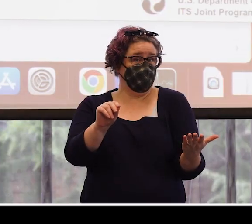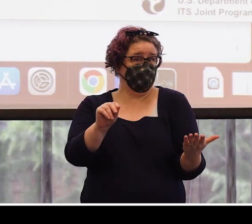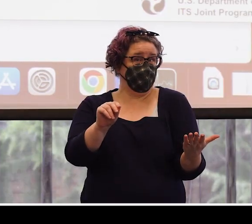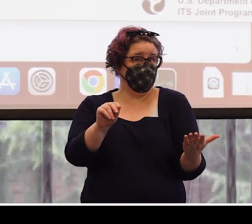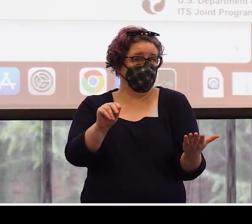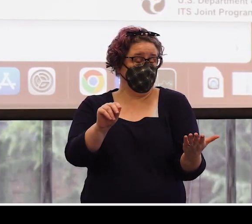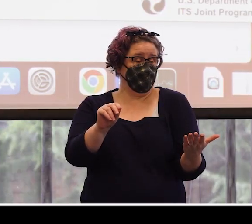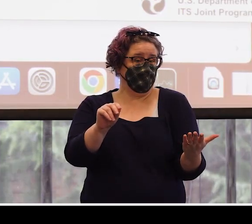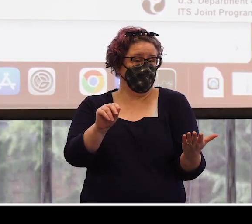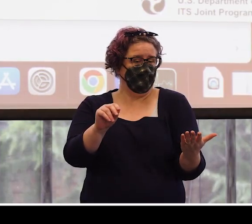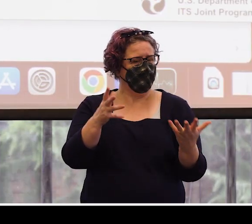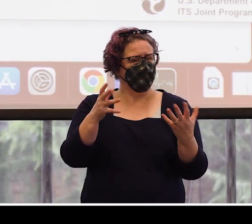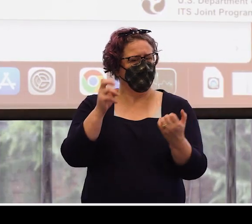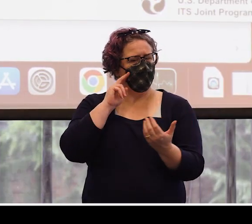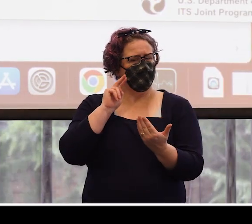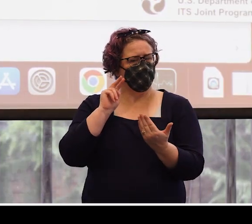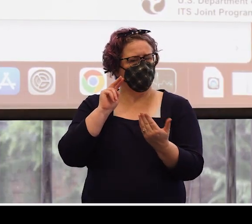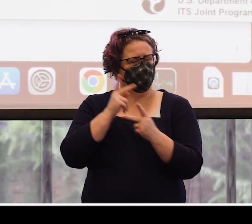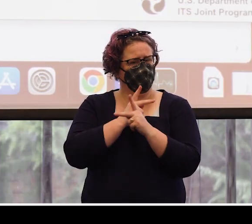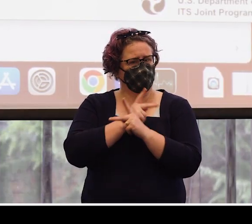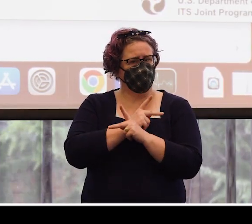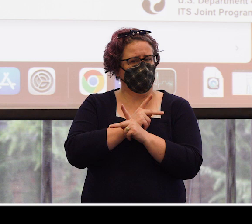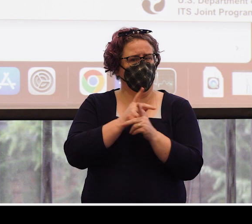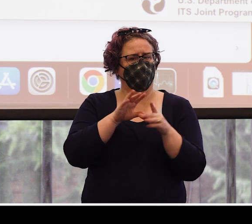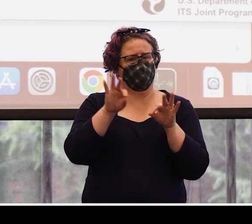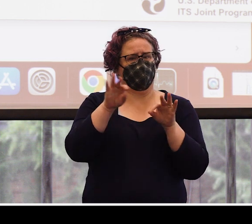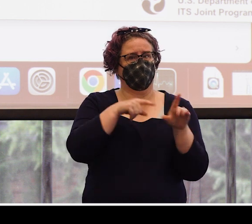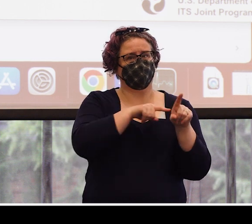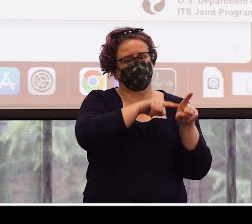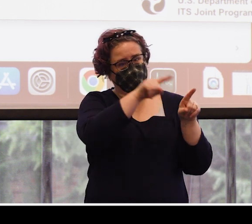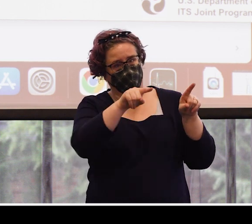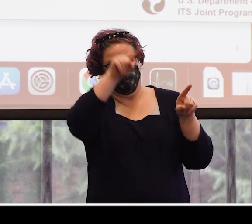I would want to check out a particular route. On